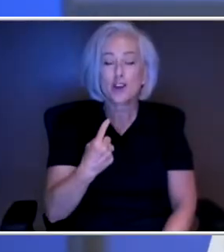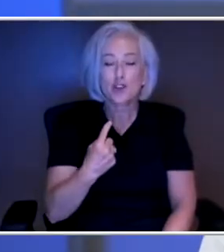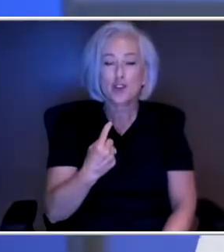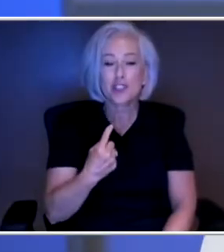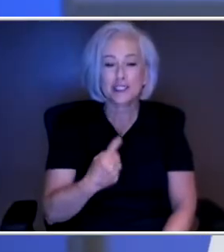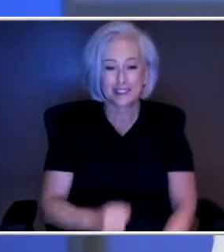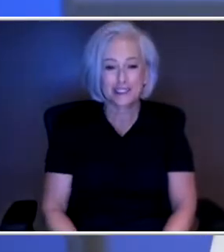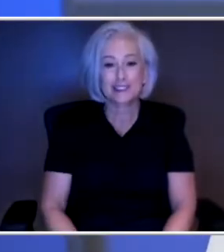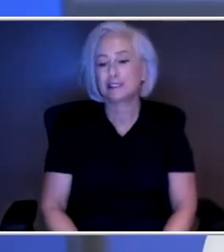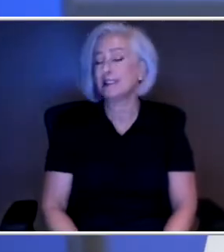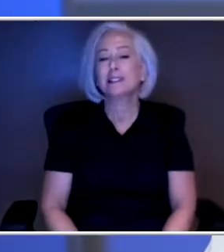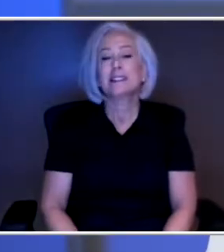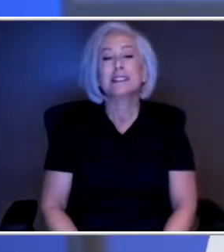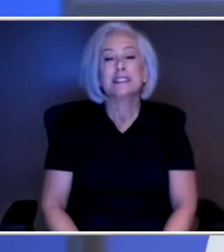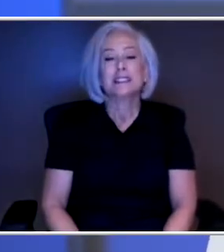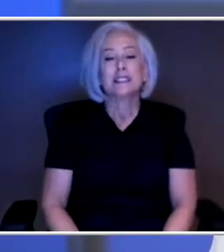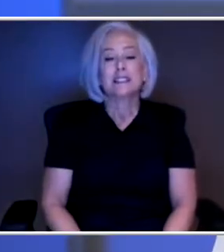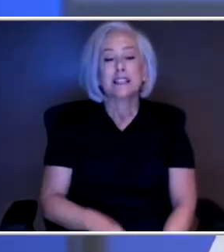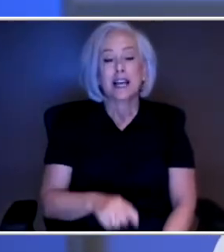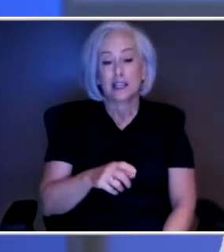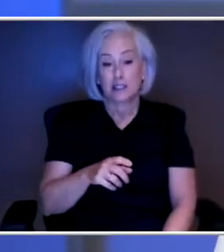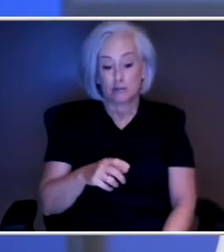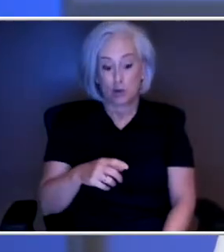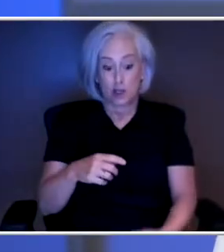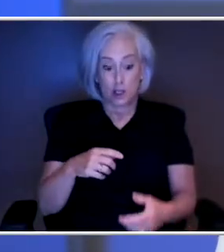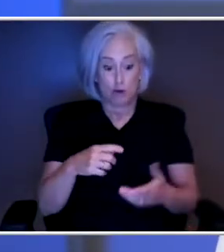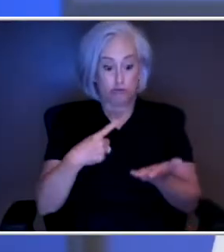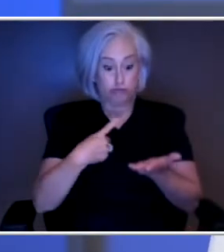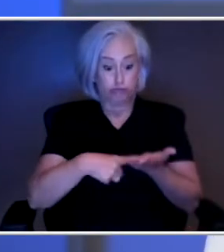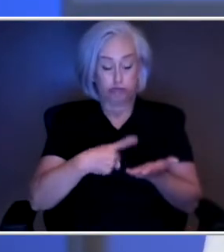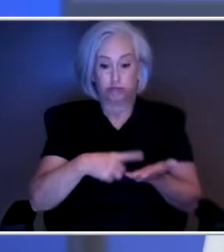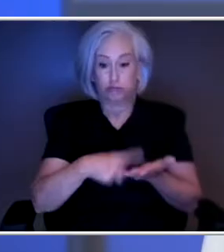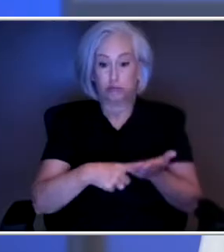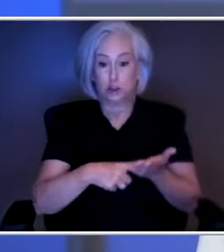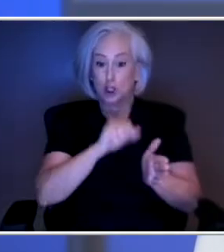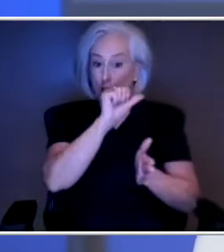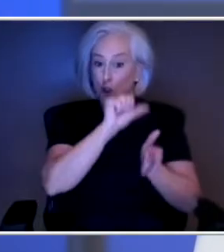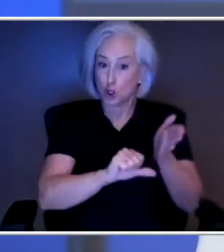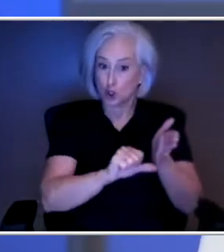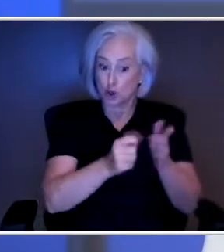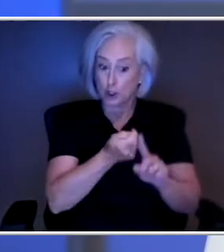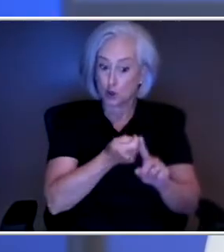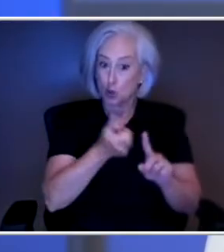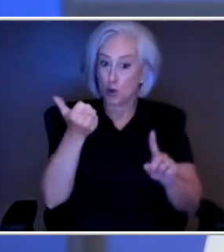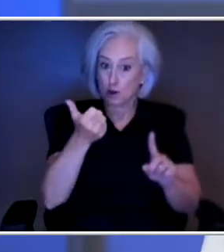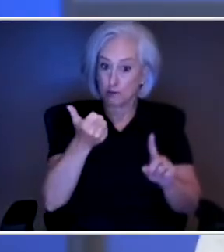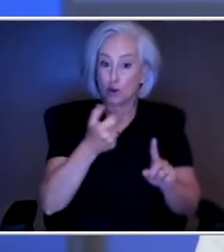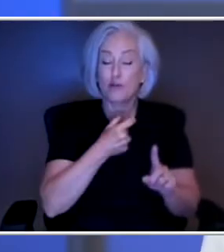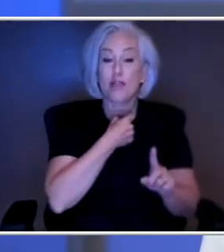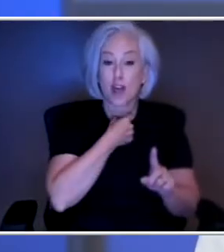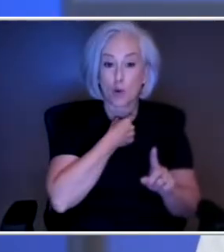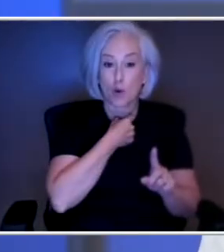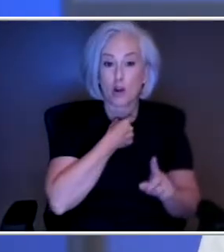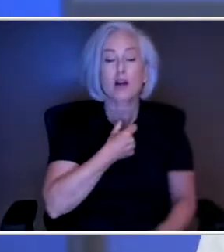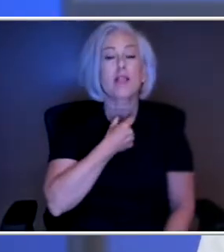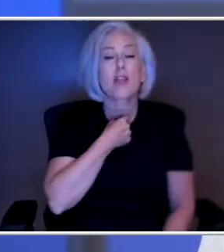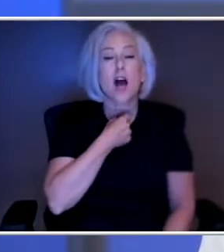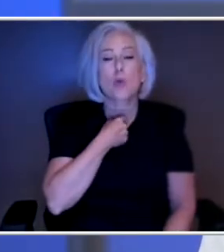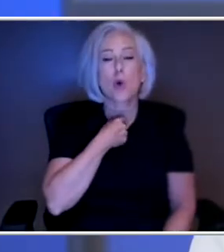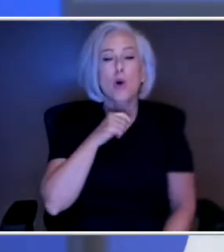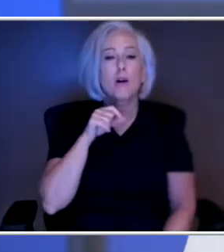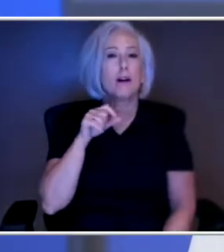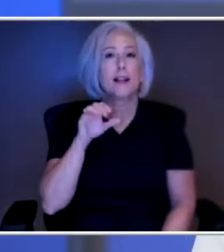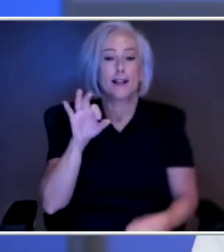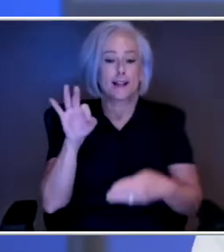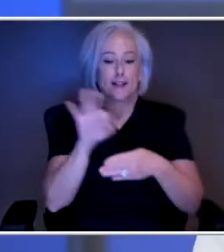germane when you're talking about surgery and removing part of the thyroid. So the thyroid serves as sort of a central command center for a lot of the